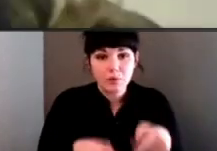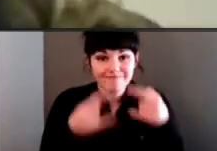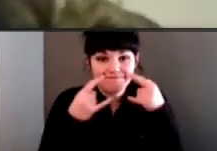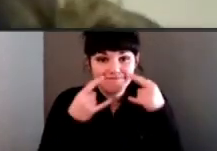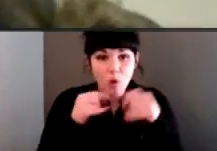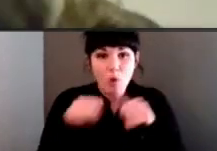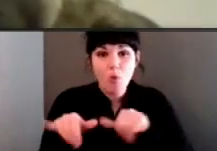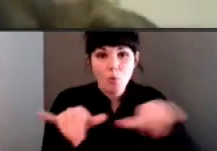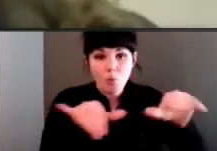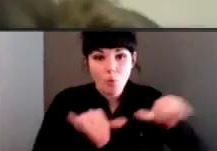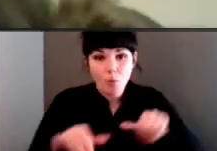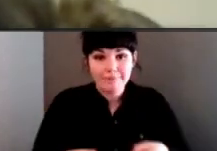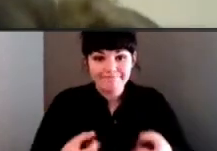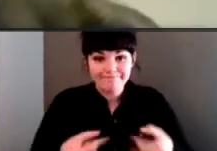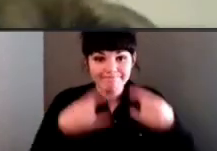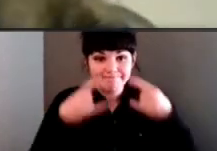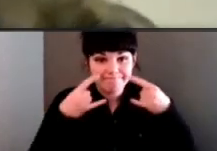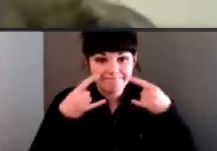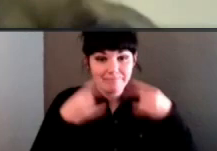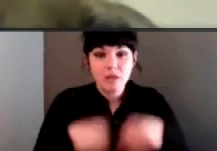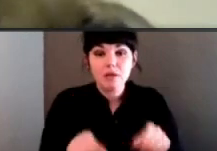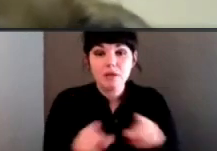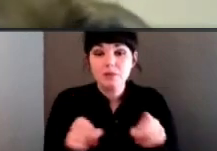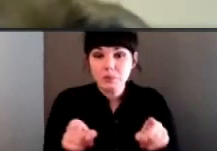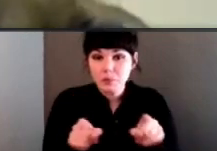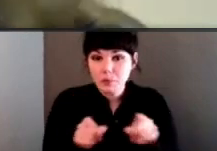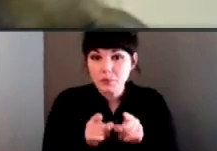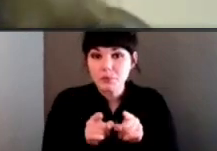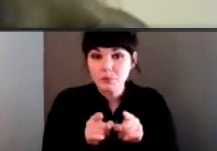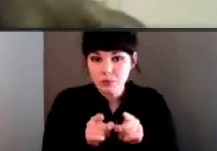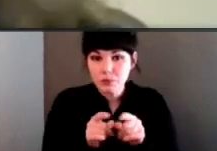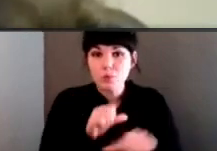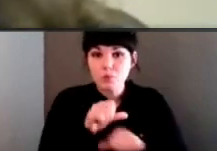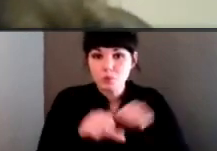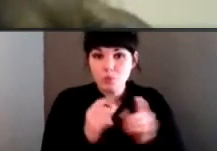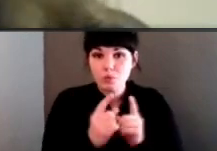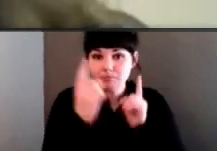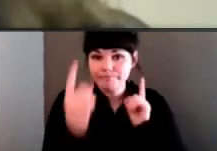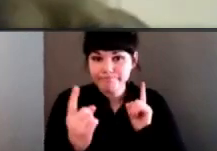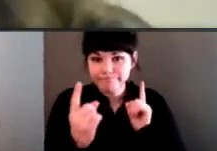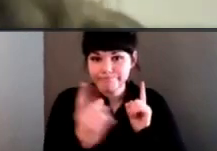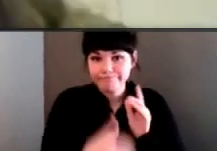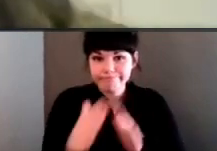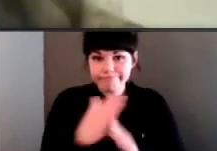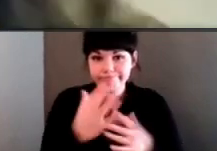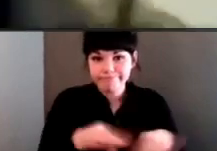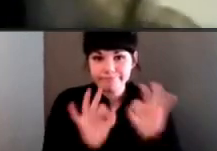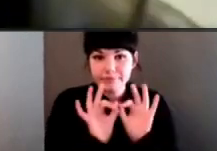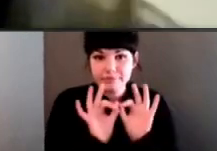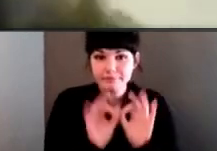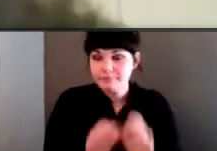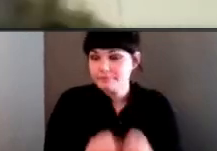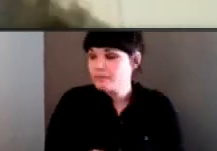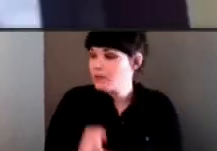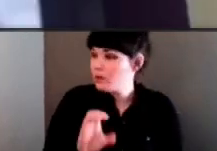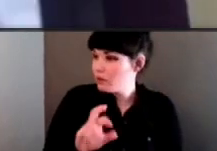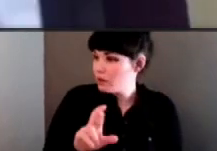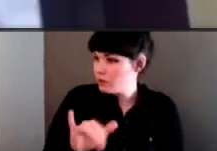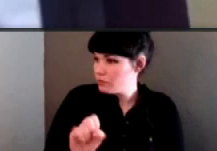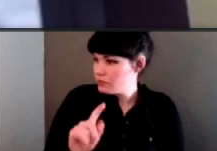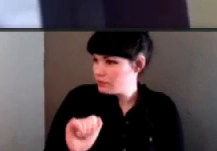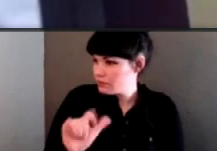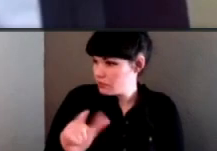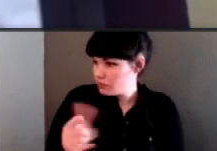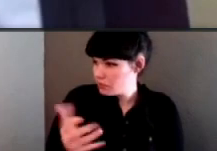Great. Crystal, is there anything that DPSCD is doing differently or that you want to stack on top of that? Yeah, I think